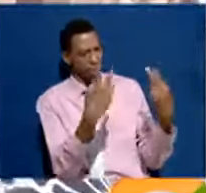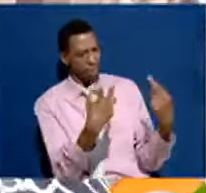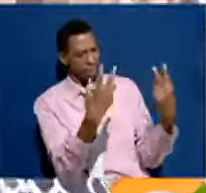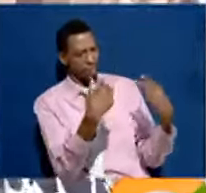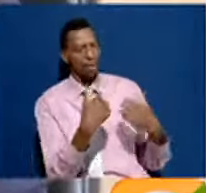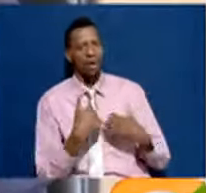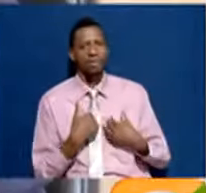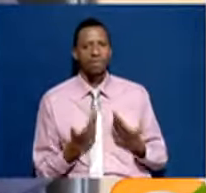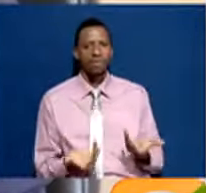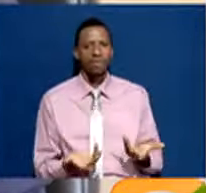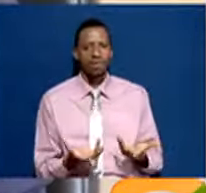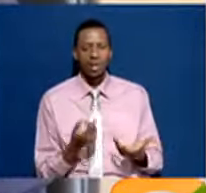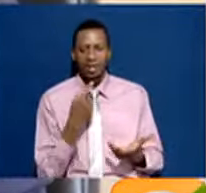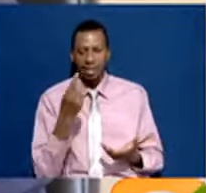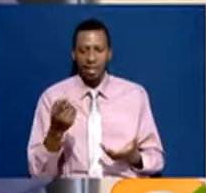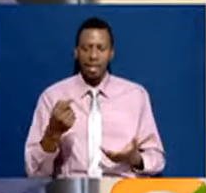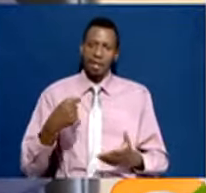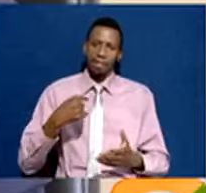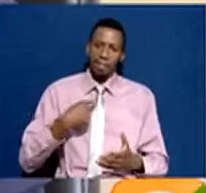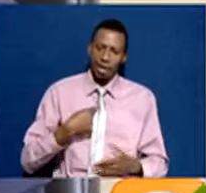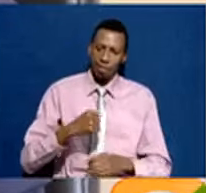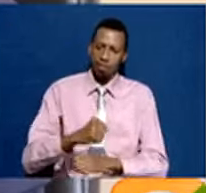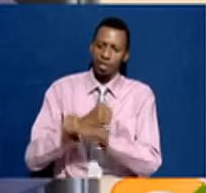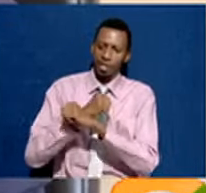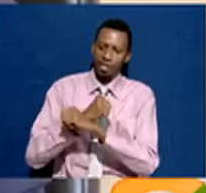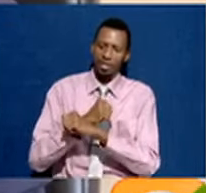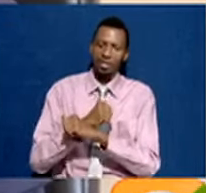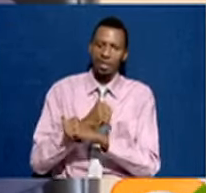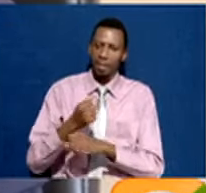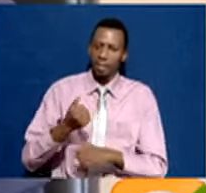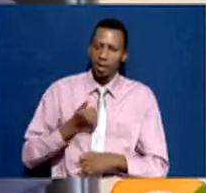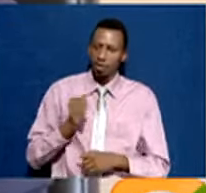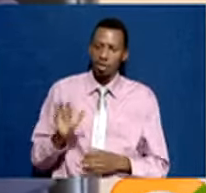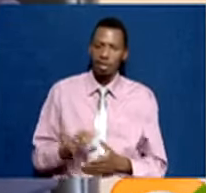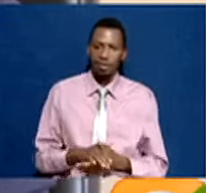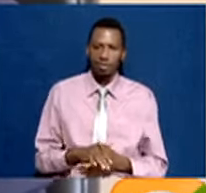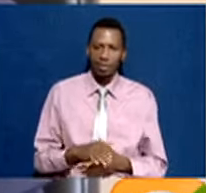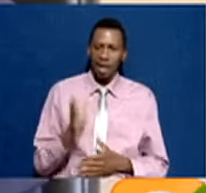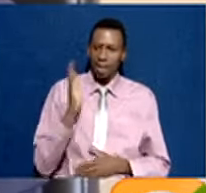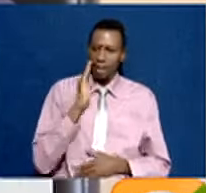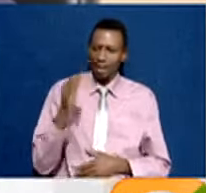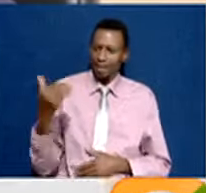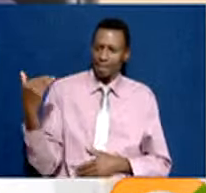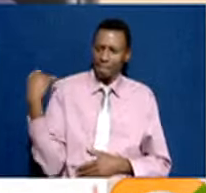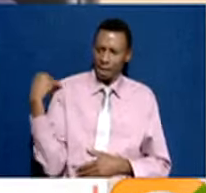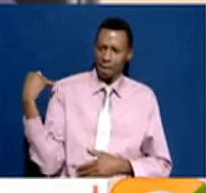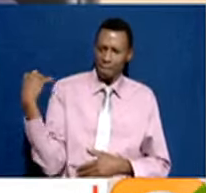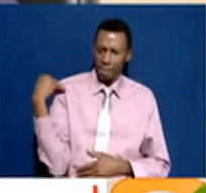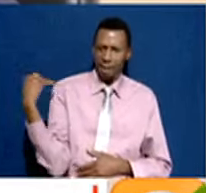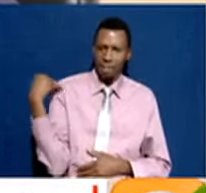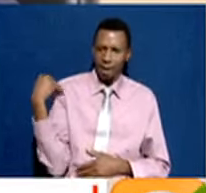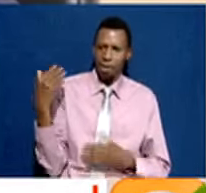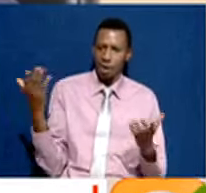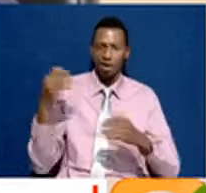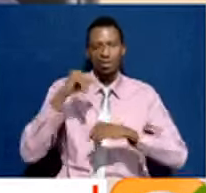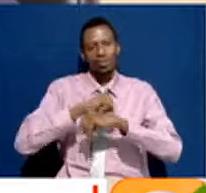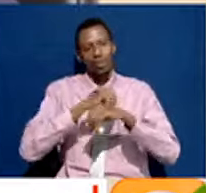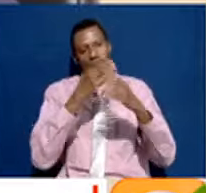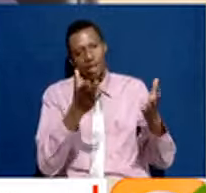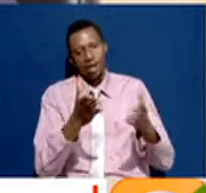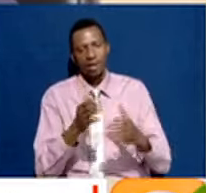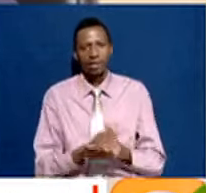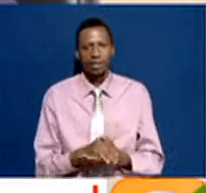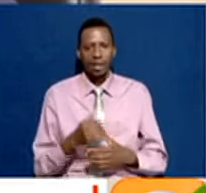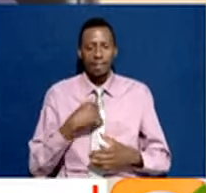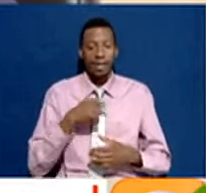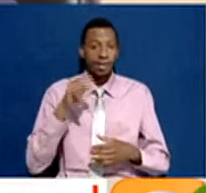The mother was causing disturbance in the school, and the principal rang me that she was causing disturbance in the school. And ordinarily, I